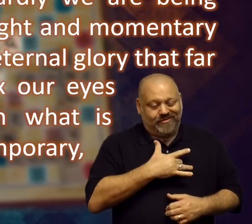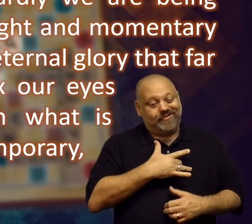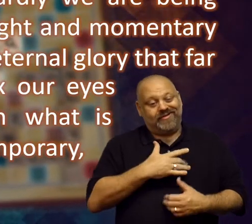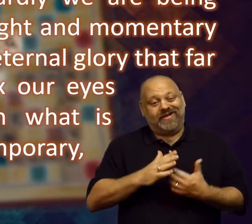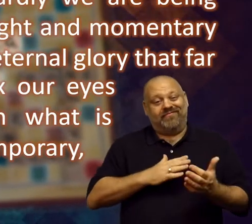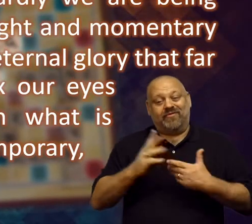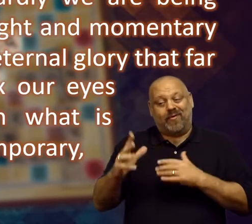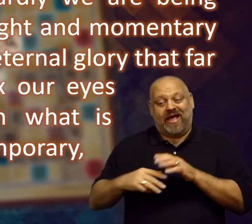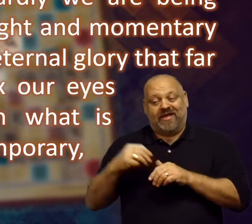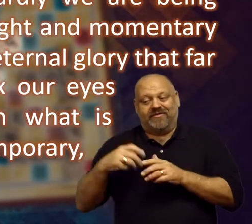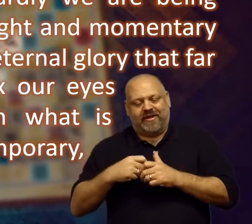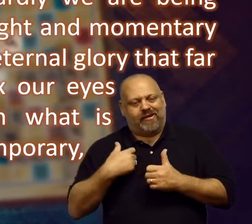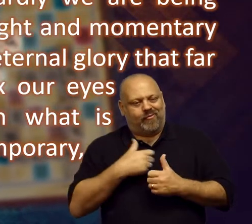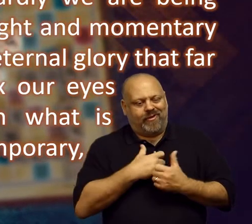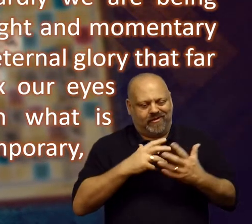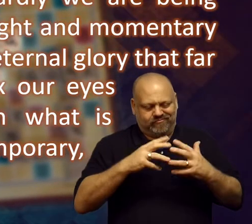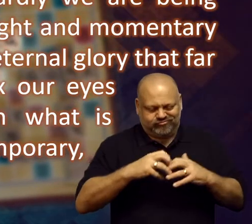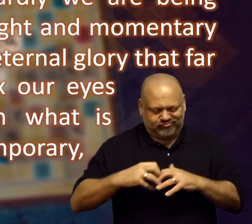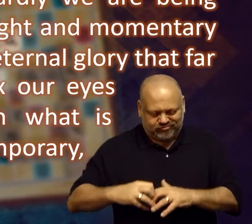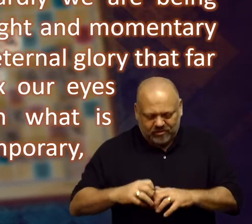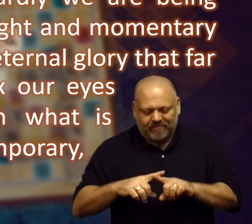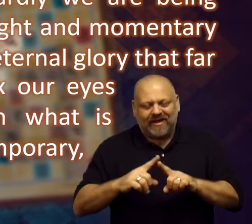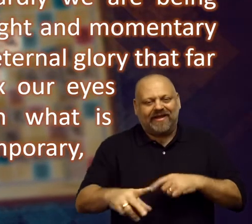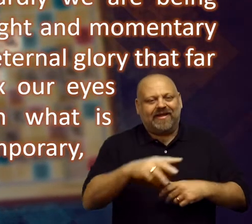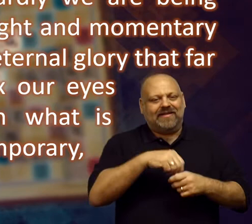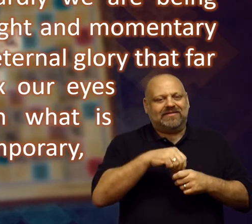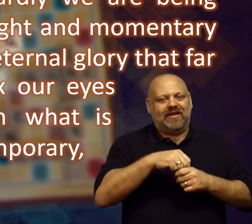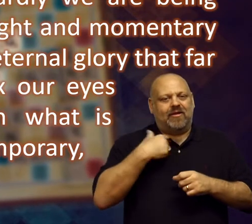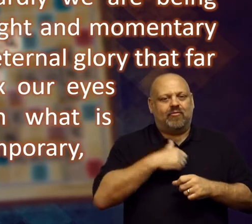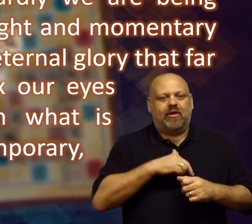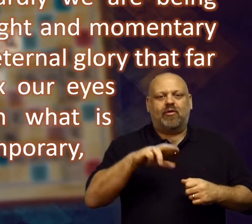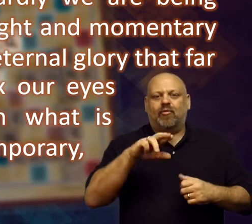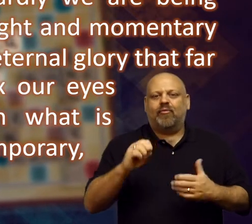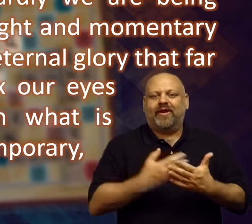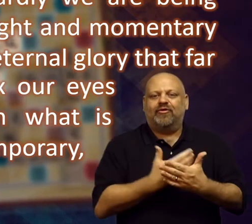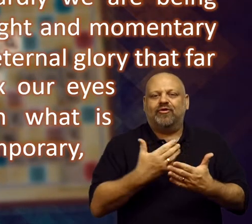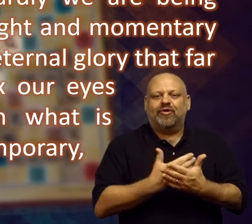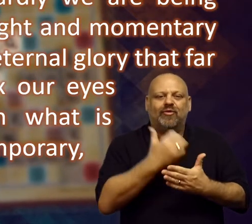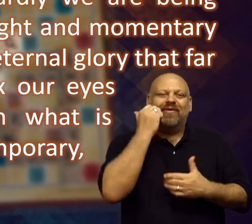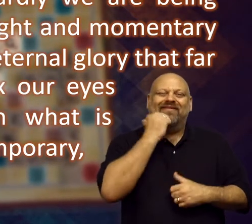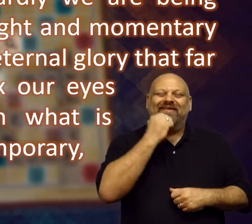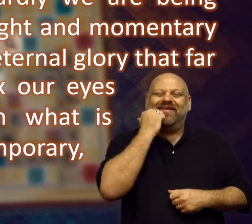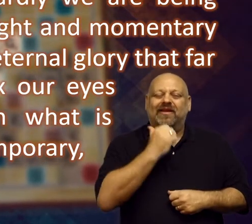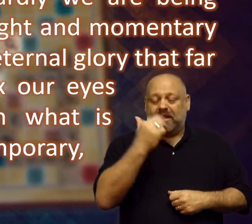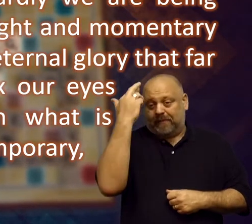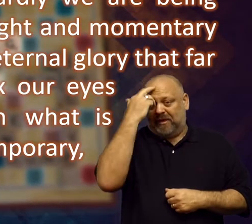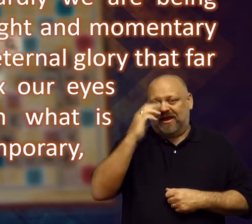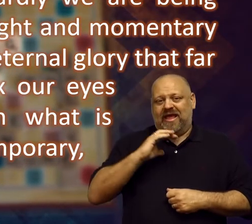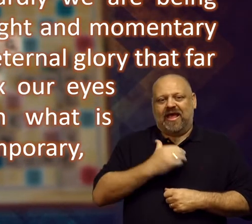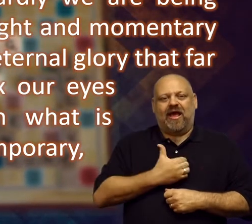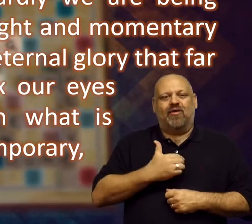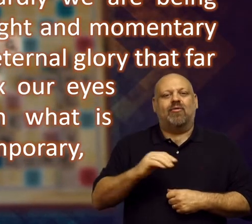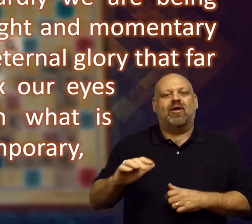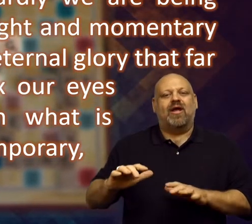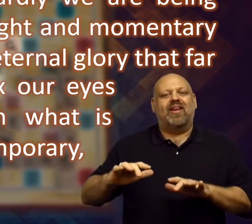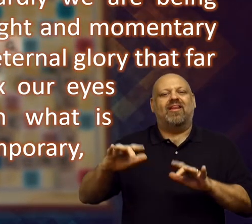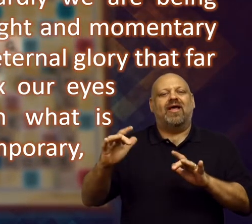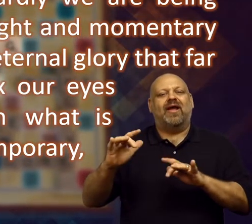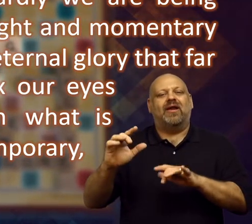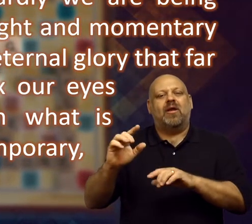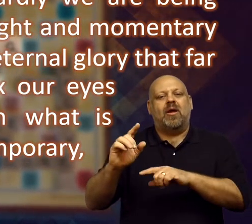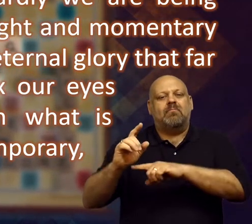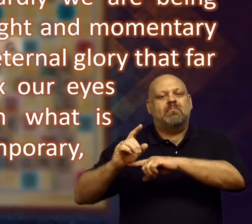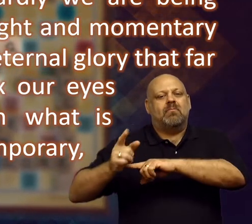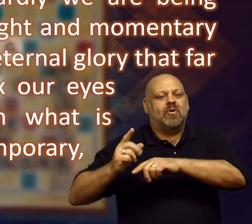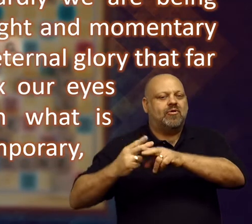lose heart. Though outwardly we're wasting away, yet inwardly we're being renewed day by day. For our